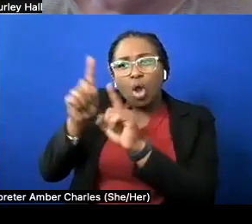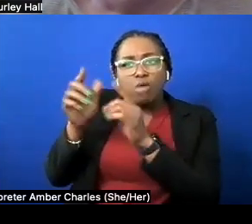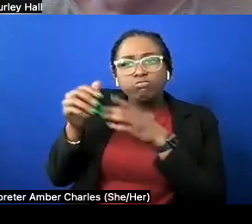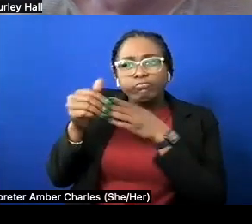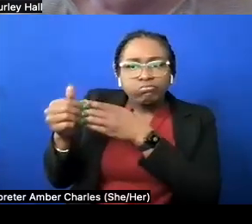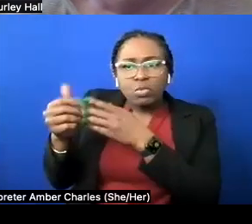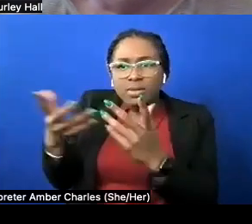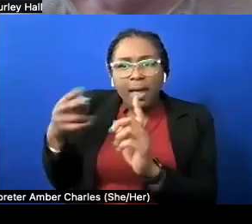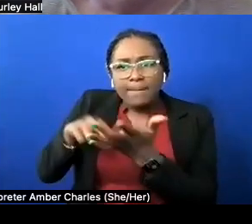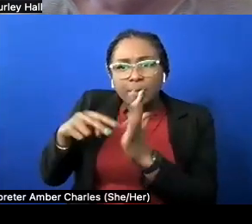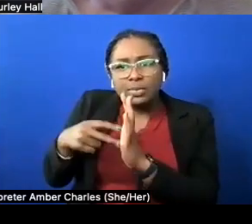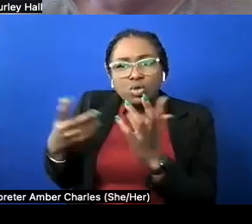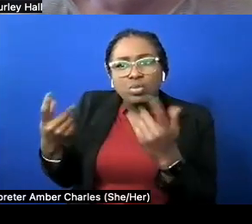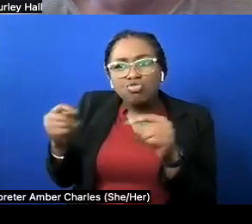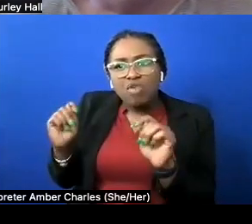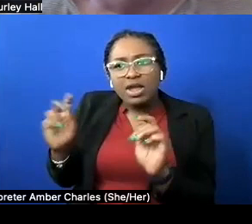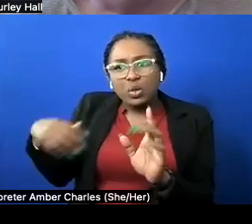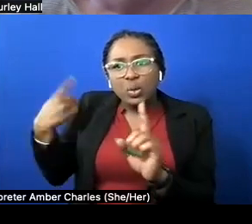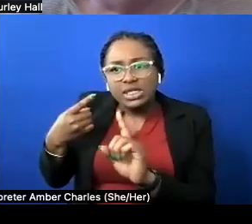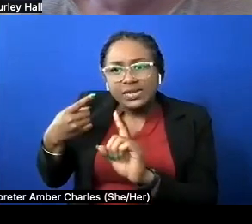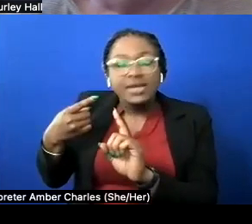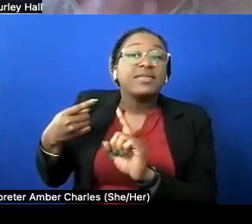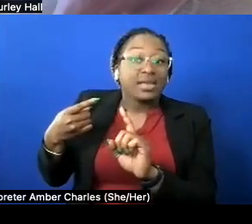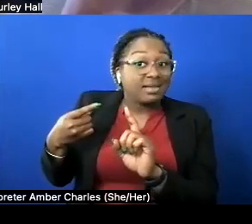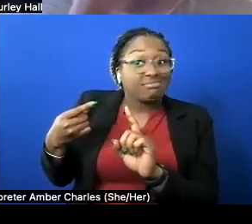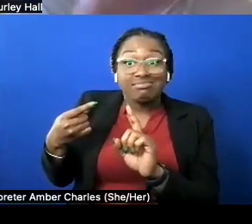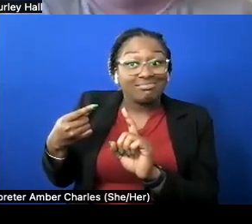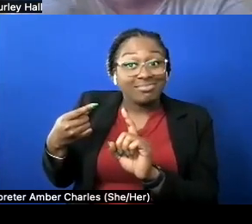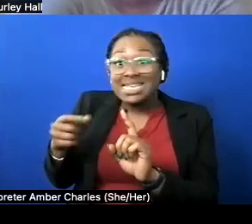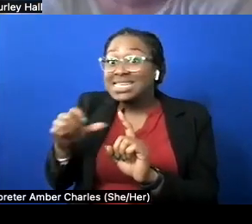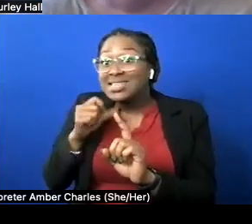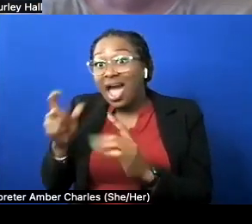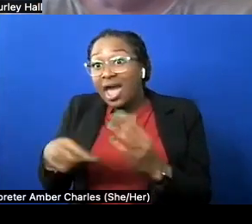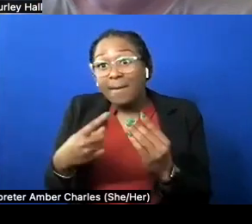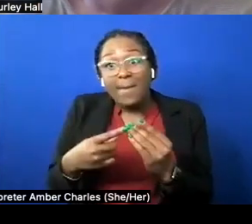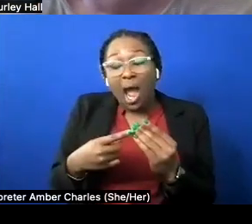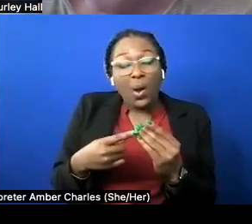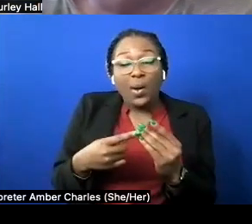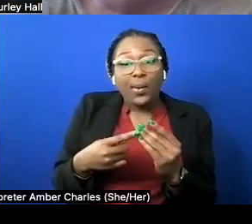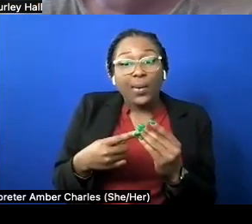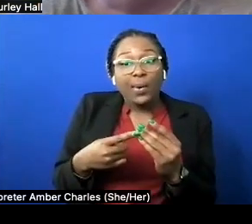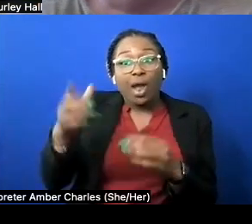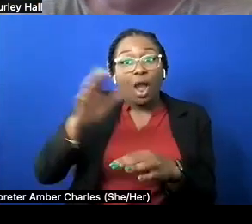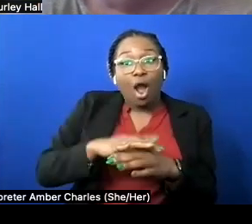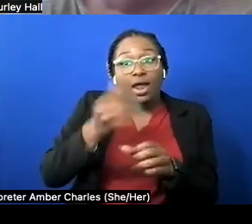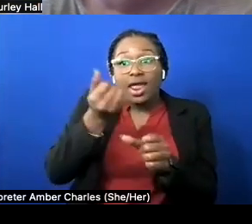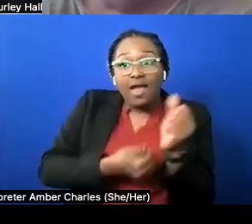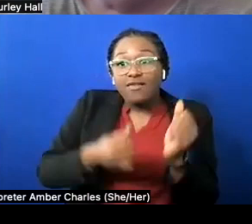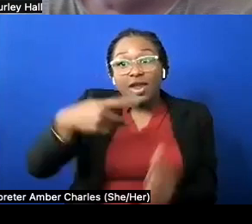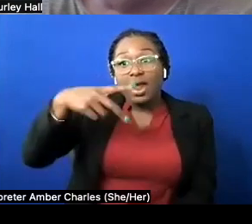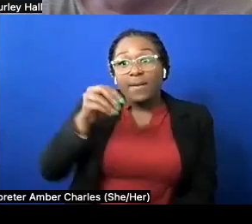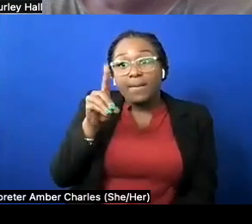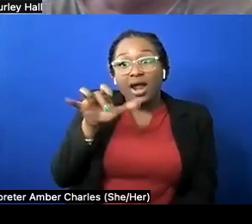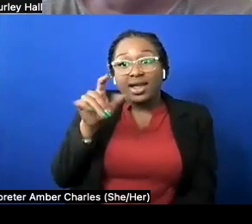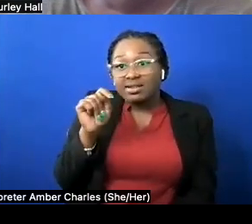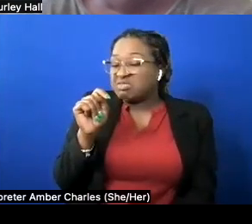trying to achieve? Because it's actually not about being on every podcast. It's not about